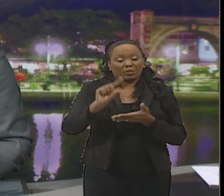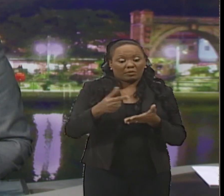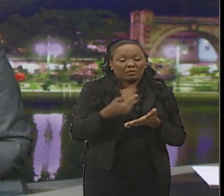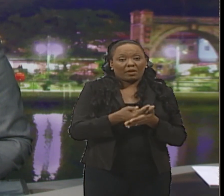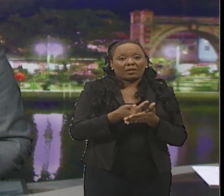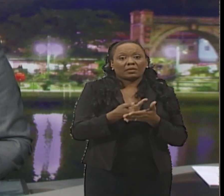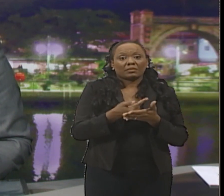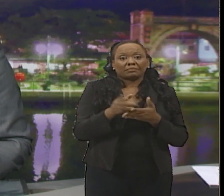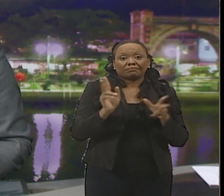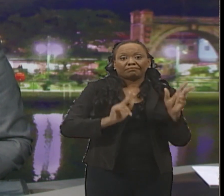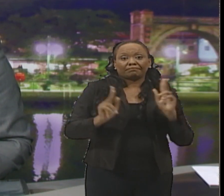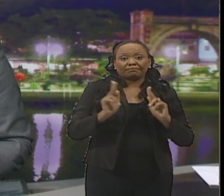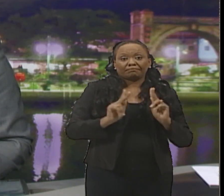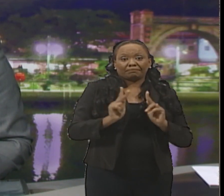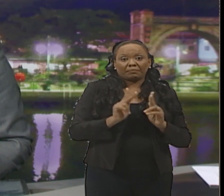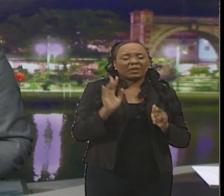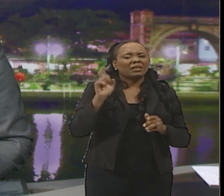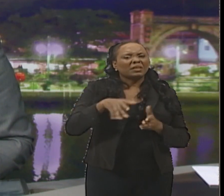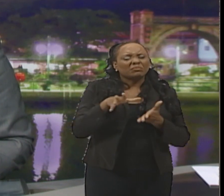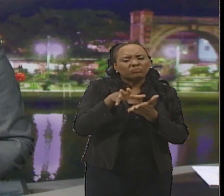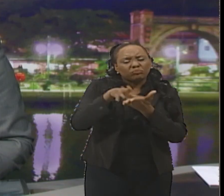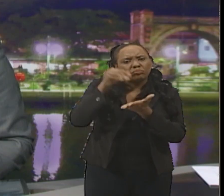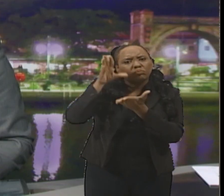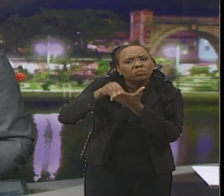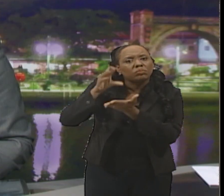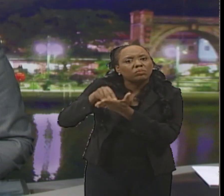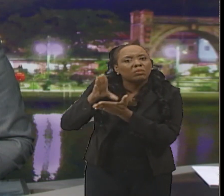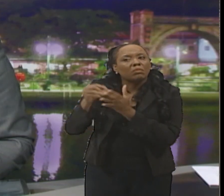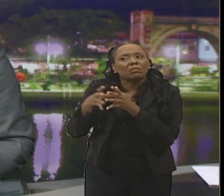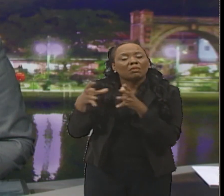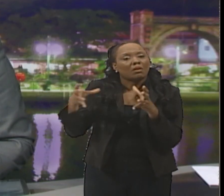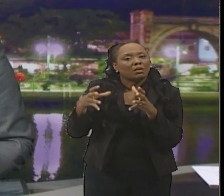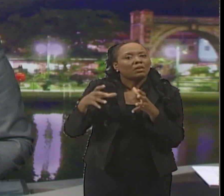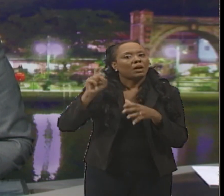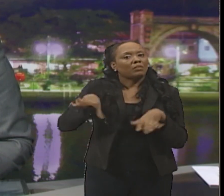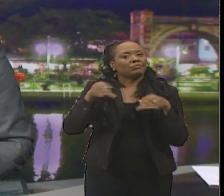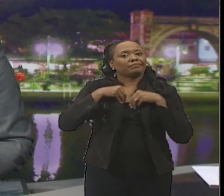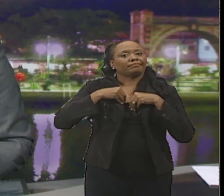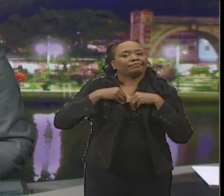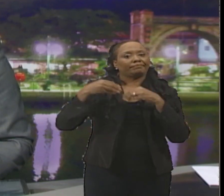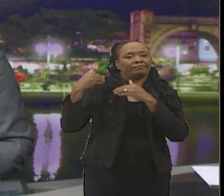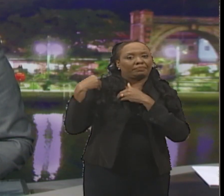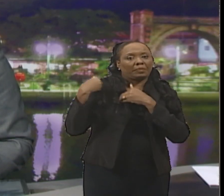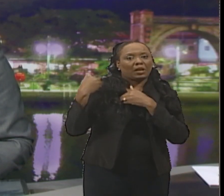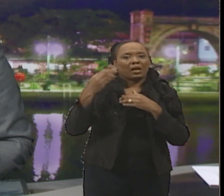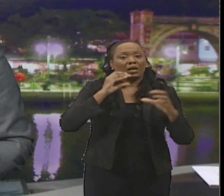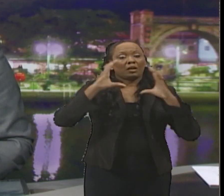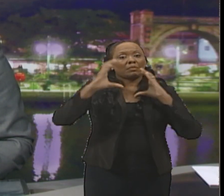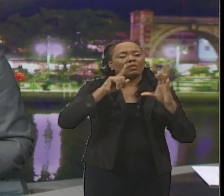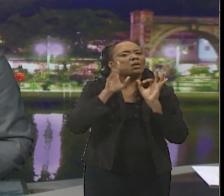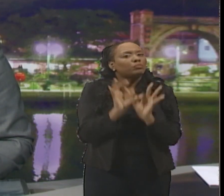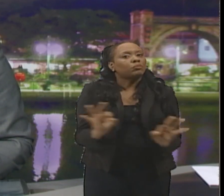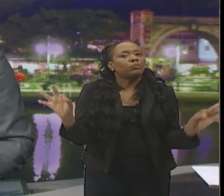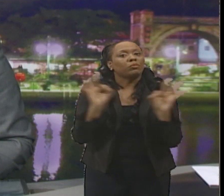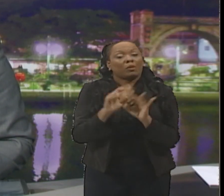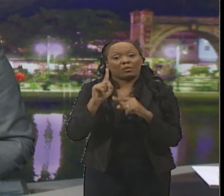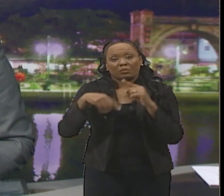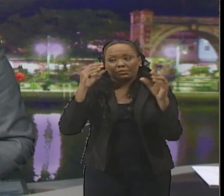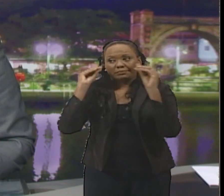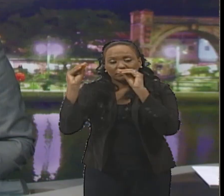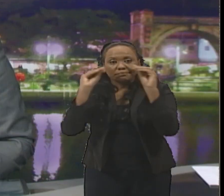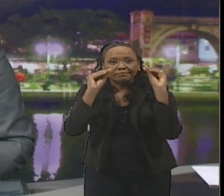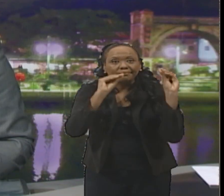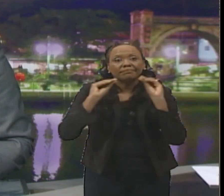many lessons to be learned from their time of study, but taking responsibility for their communication is especially critical to the